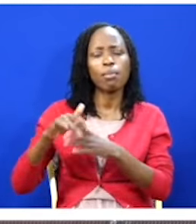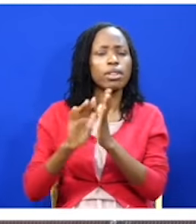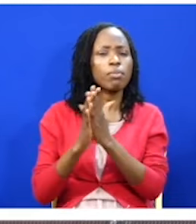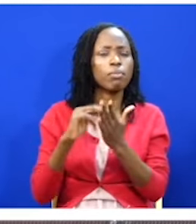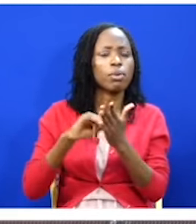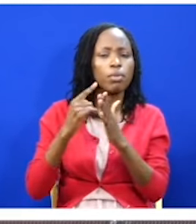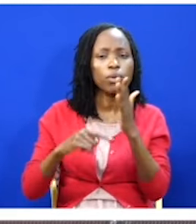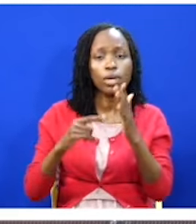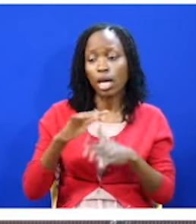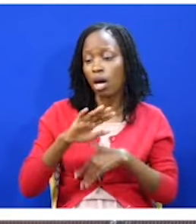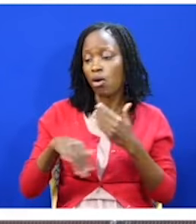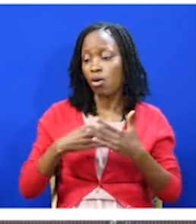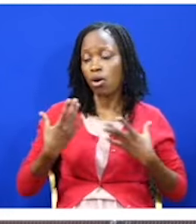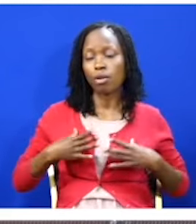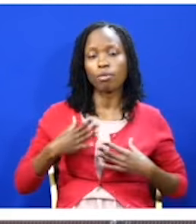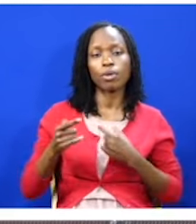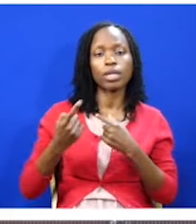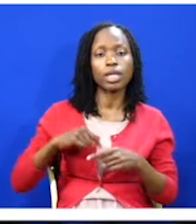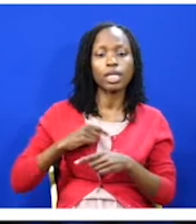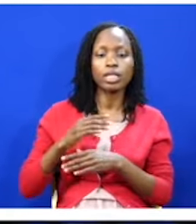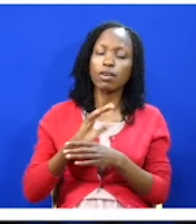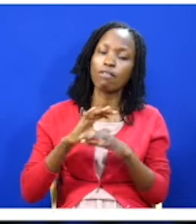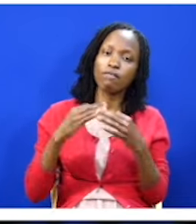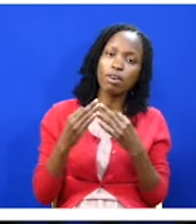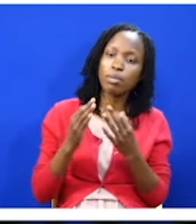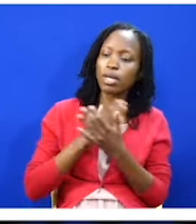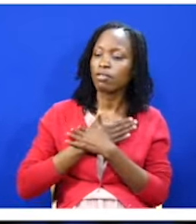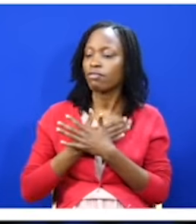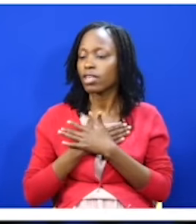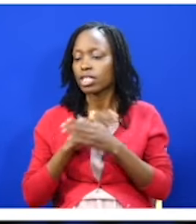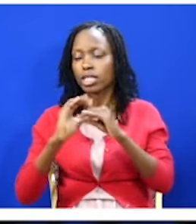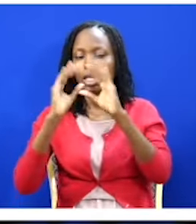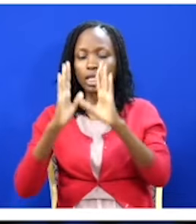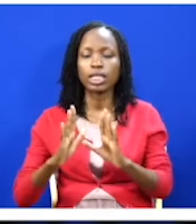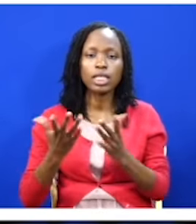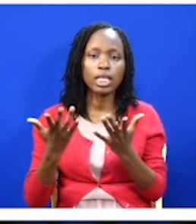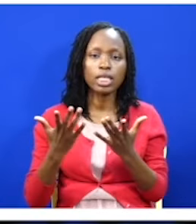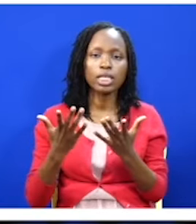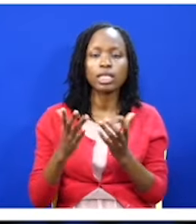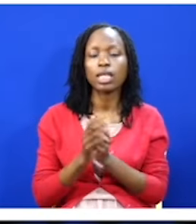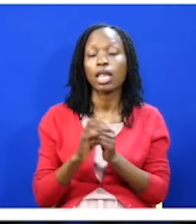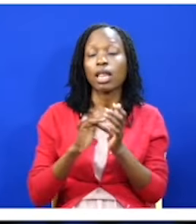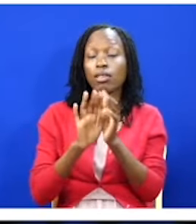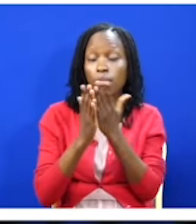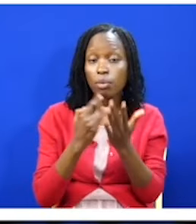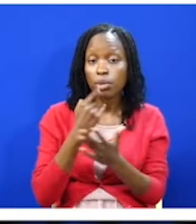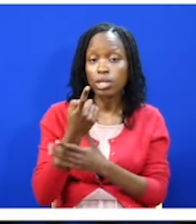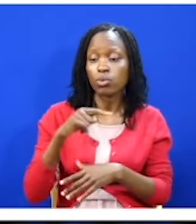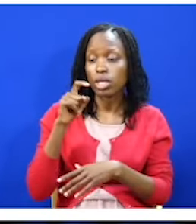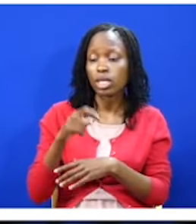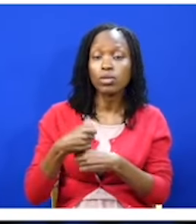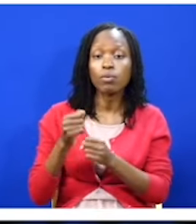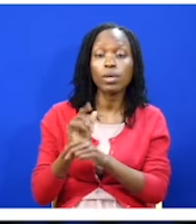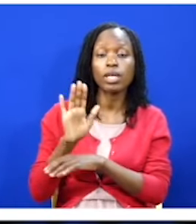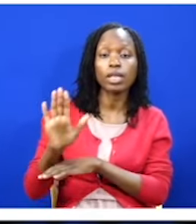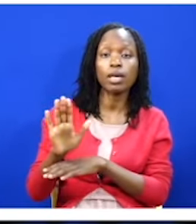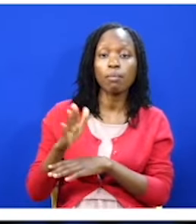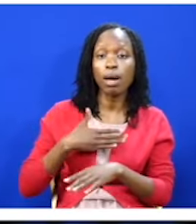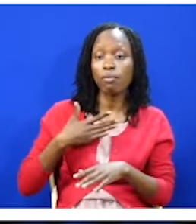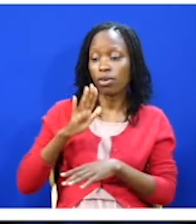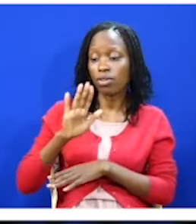is everyone around us, our family, our friends, our teachers, our classmates. The Bible says that we are to please them for their good